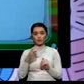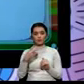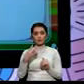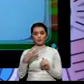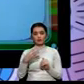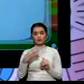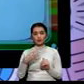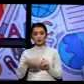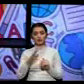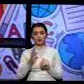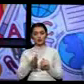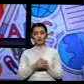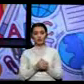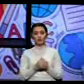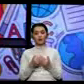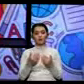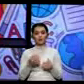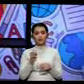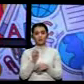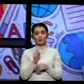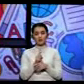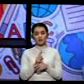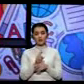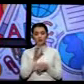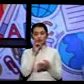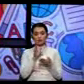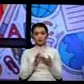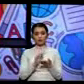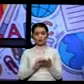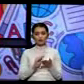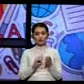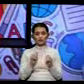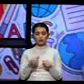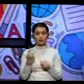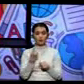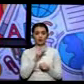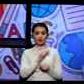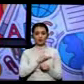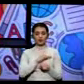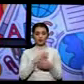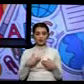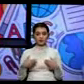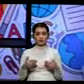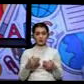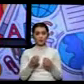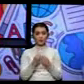8440 santimetr. Ana endi masalani yechishimiz mumkin. Birinchi ishda biz